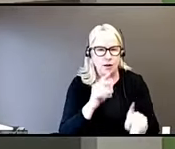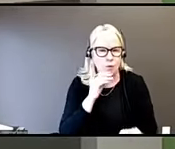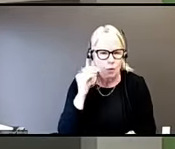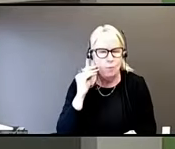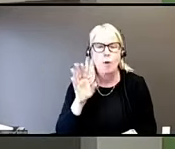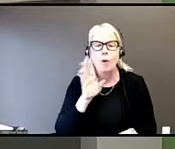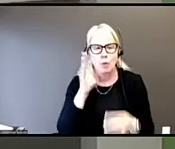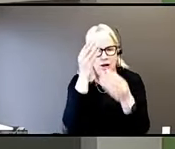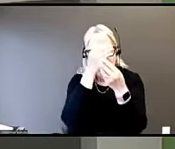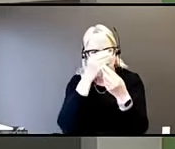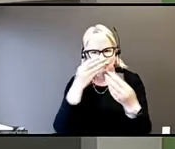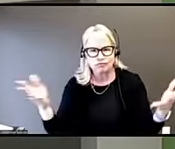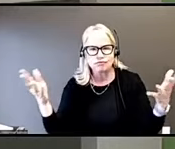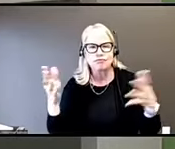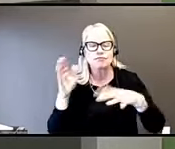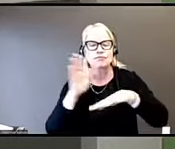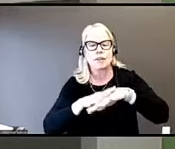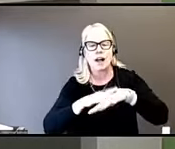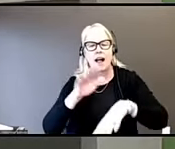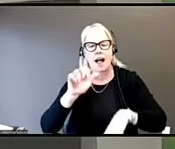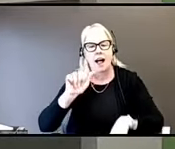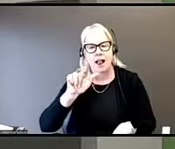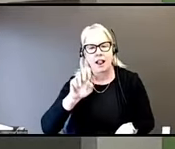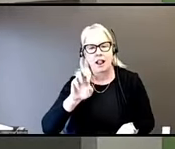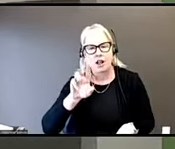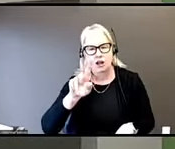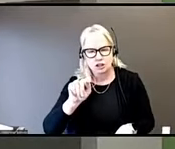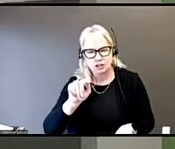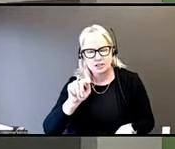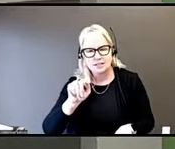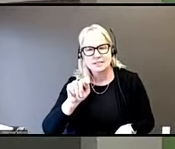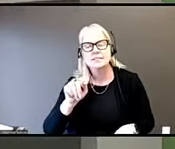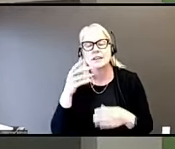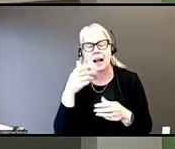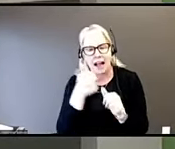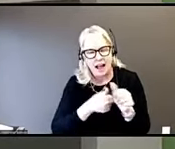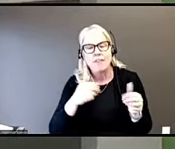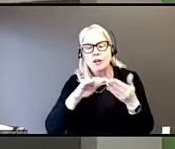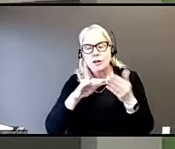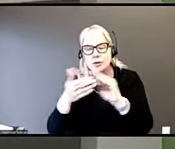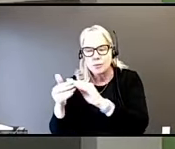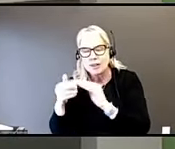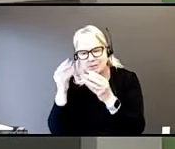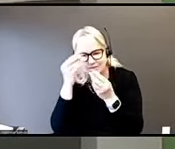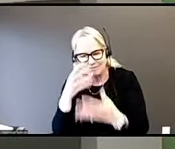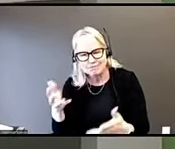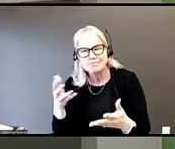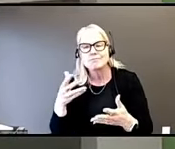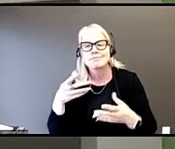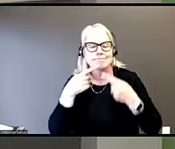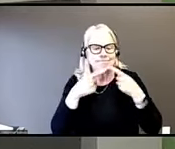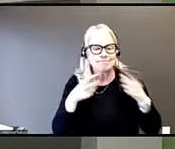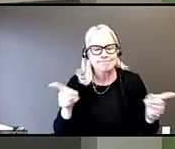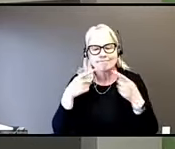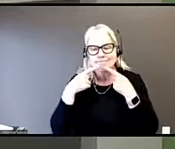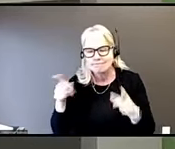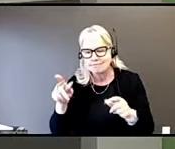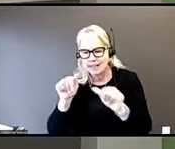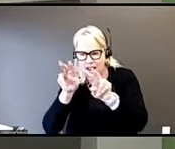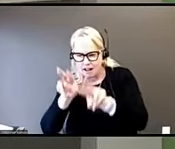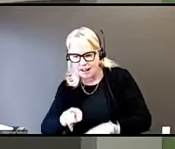happens. Please keep in mind that not every street can be listed on the alert, but there will be public service announcements that people can go and they can